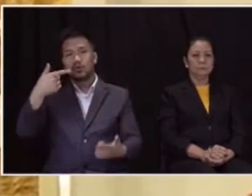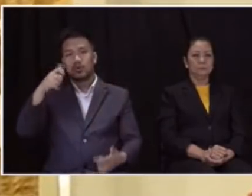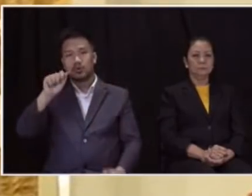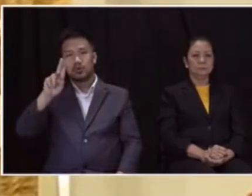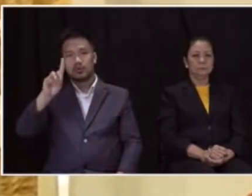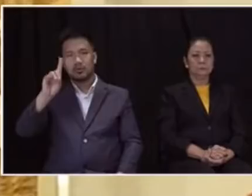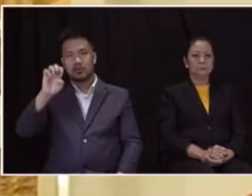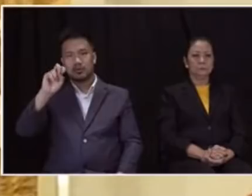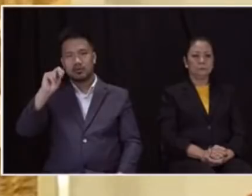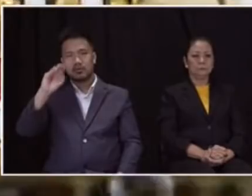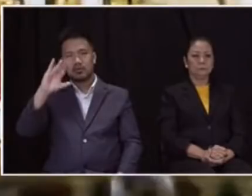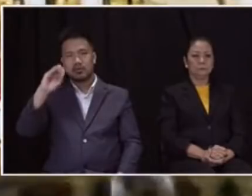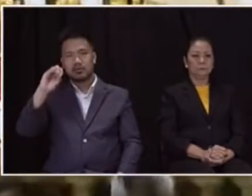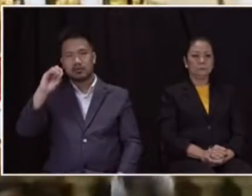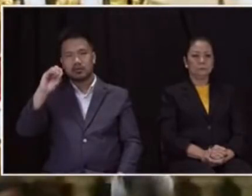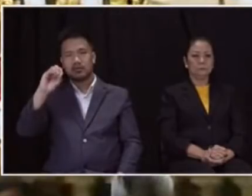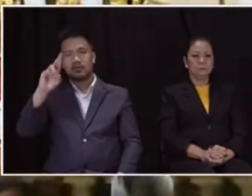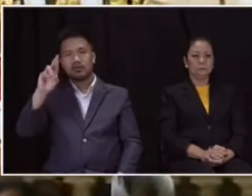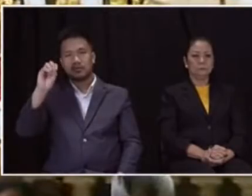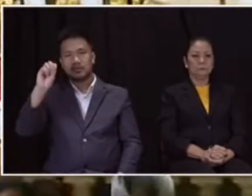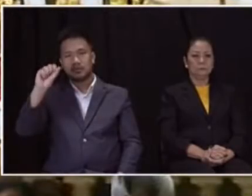Gaudencio Cardinal Rosales